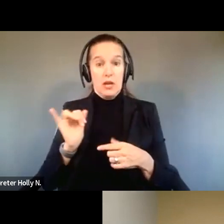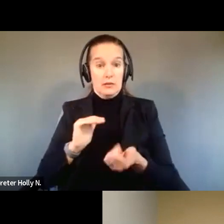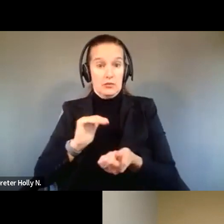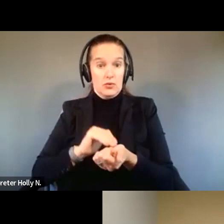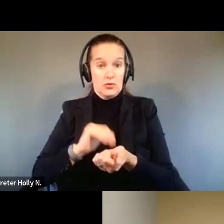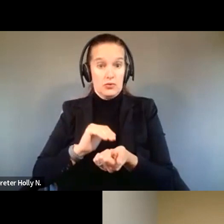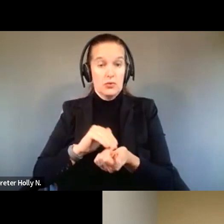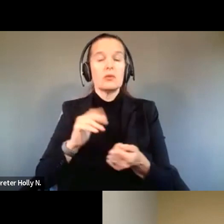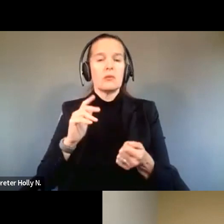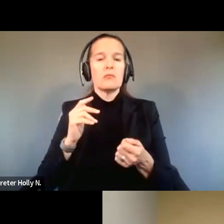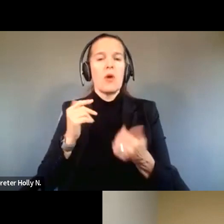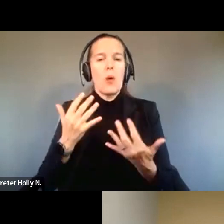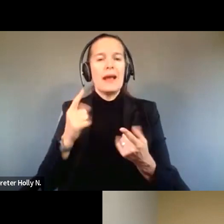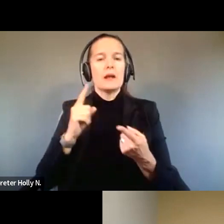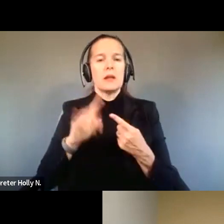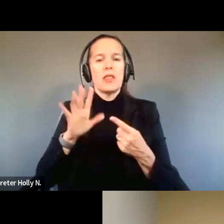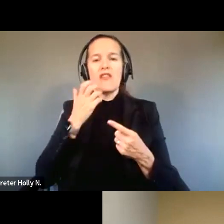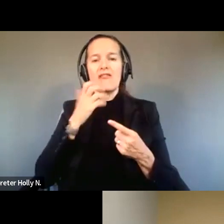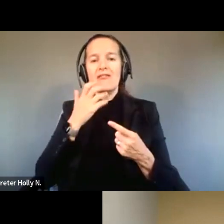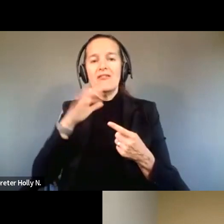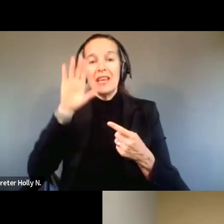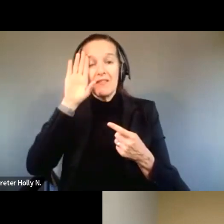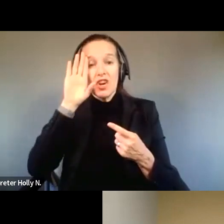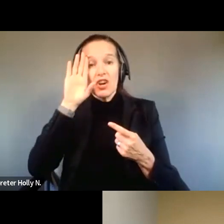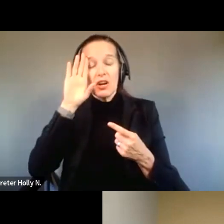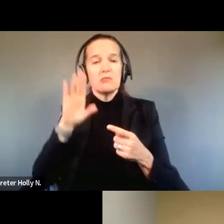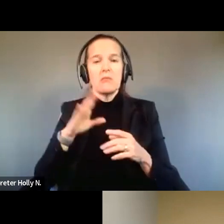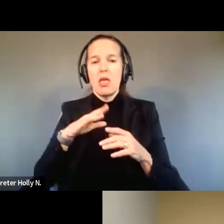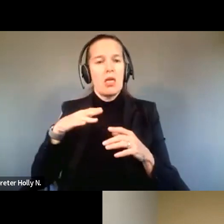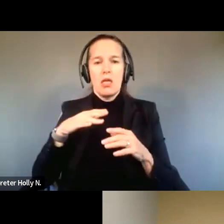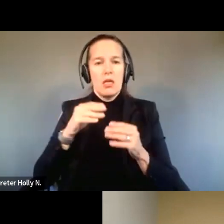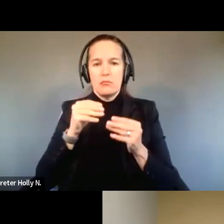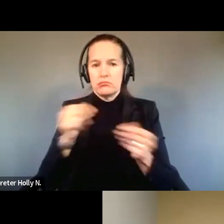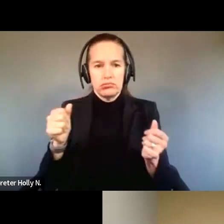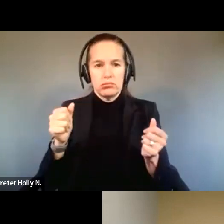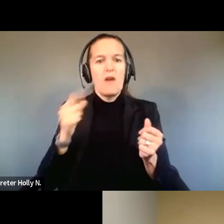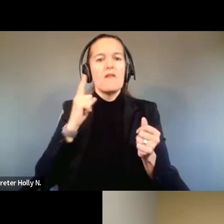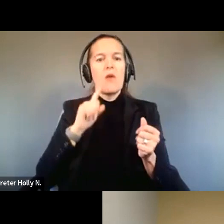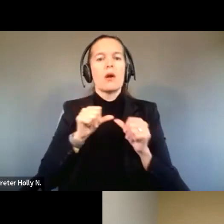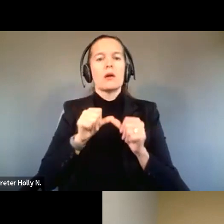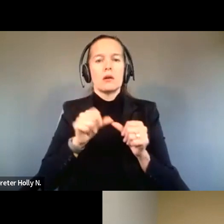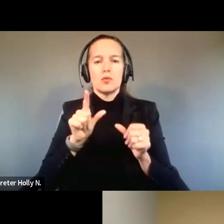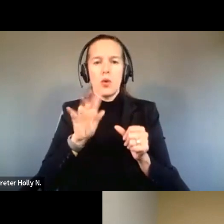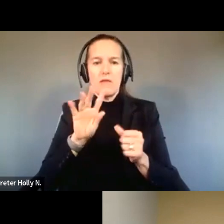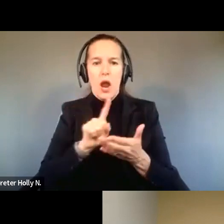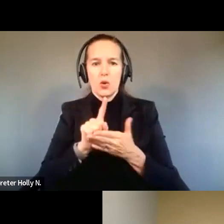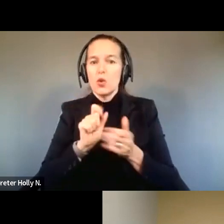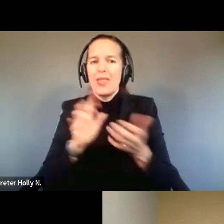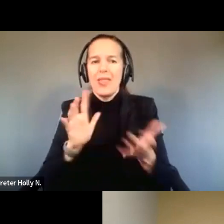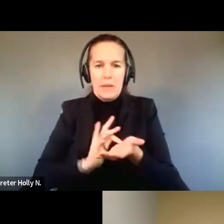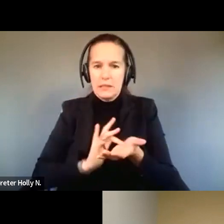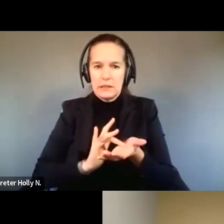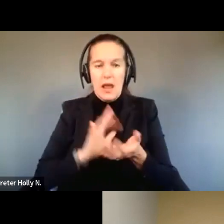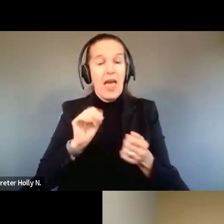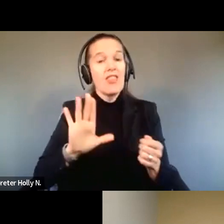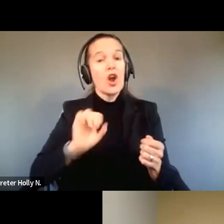is to wait until they haven't had a fever for at least 24 hours without medications, and then are somewhat getting better. Their cough should be